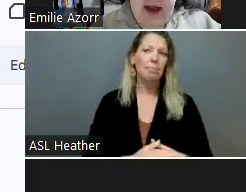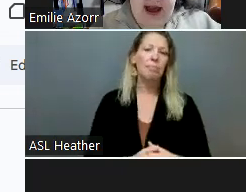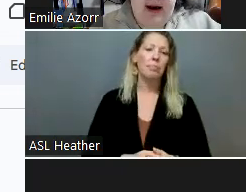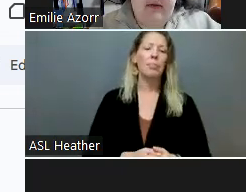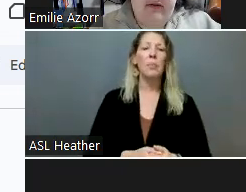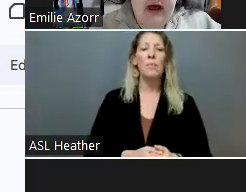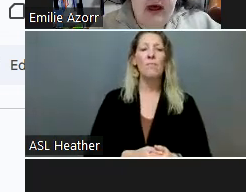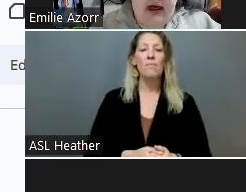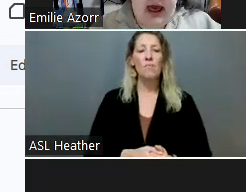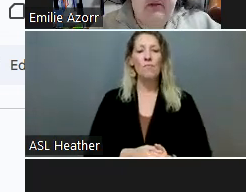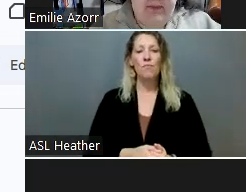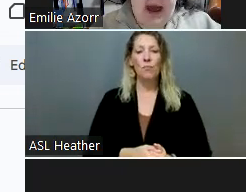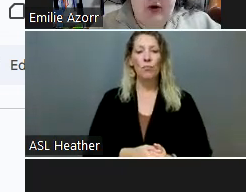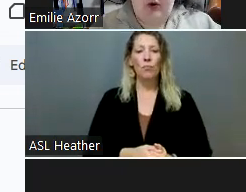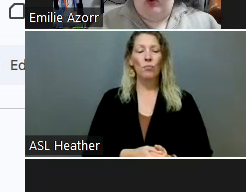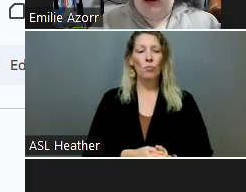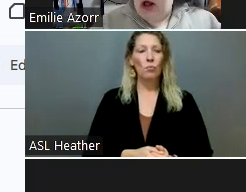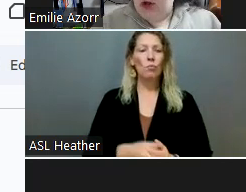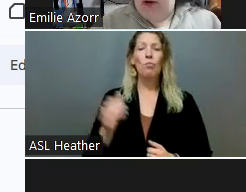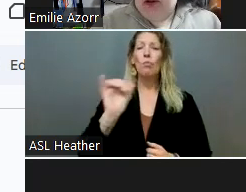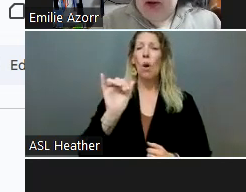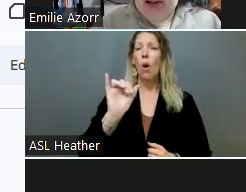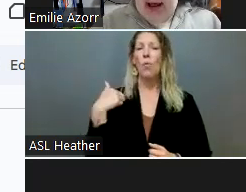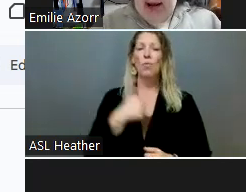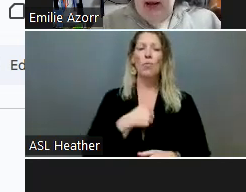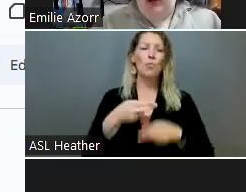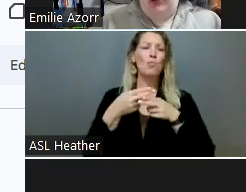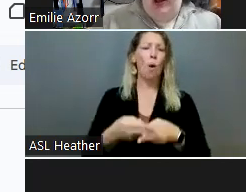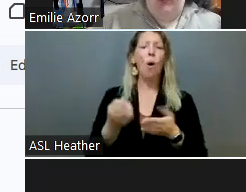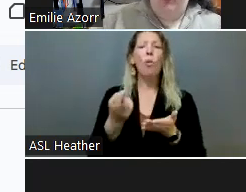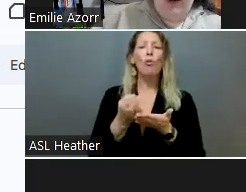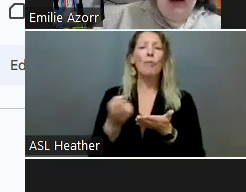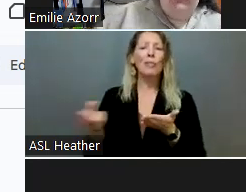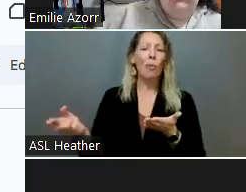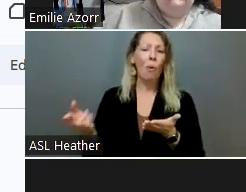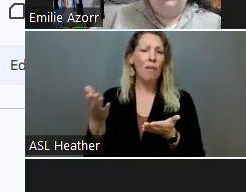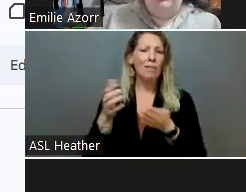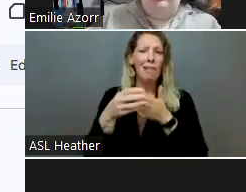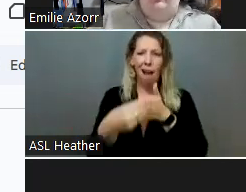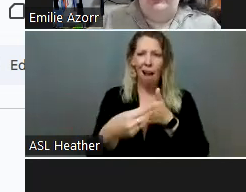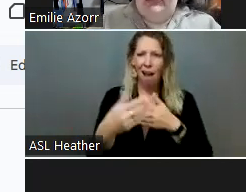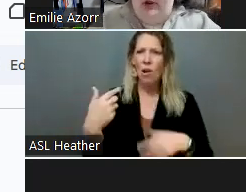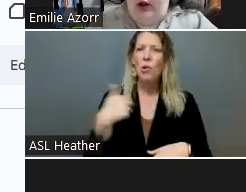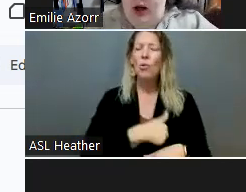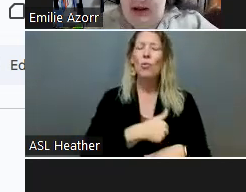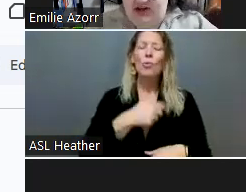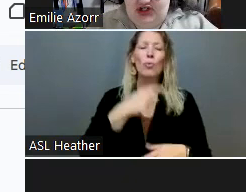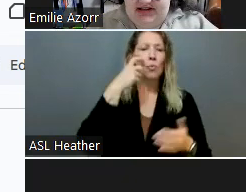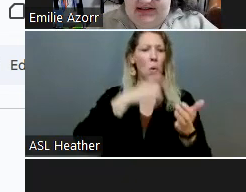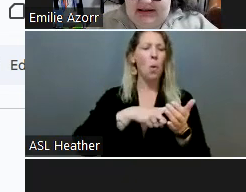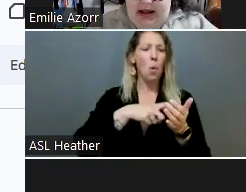We also have at the back what we call a resource guide. We recognized with